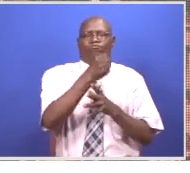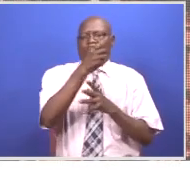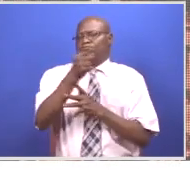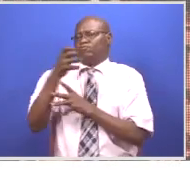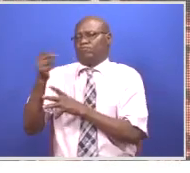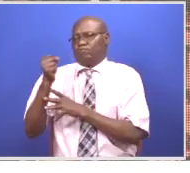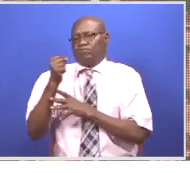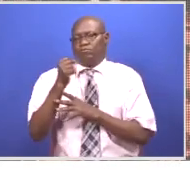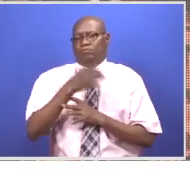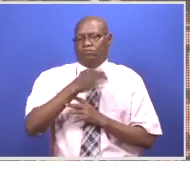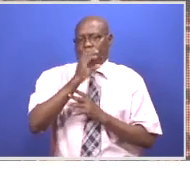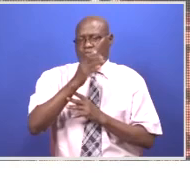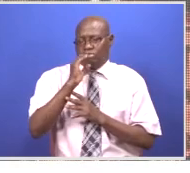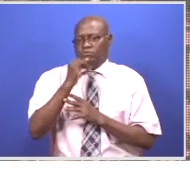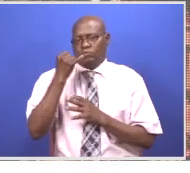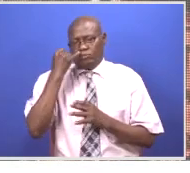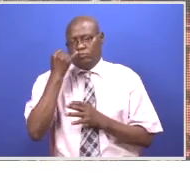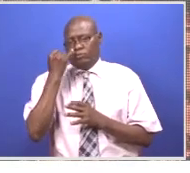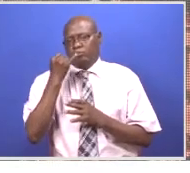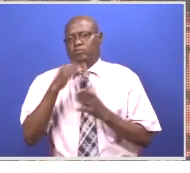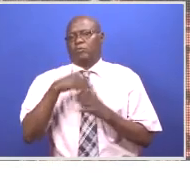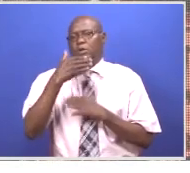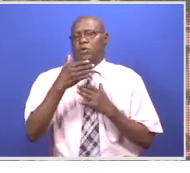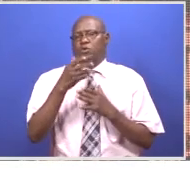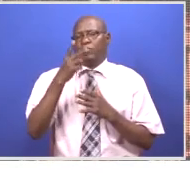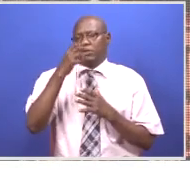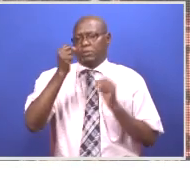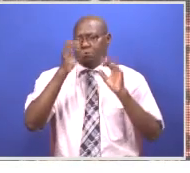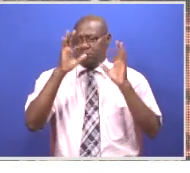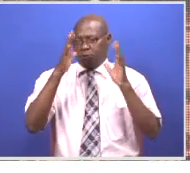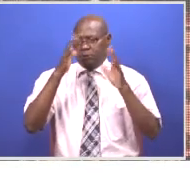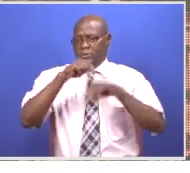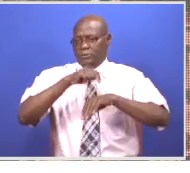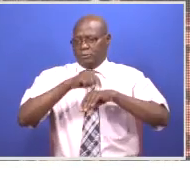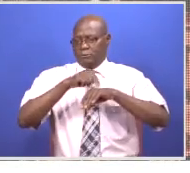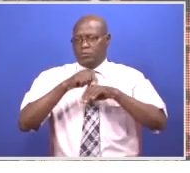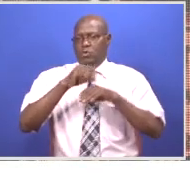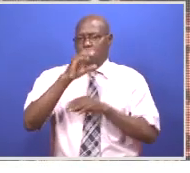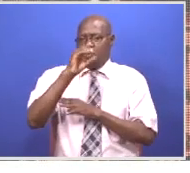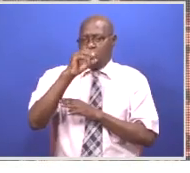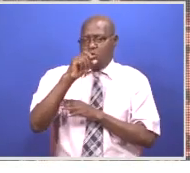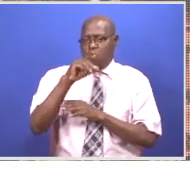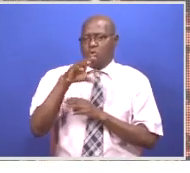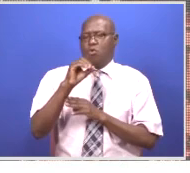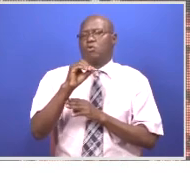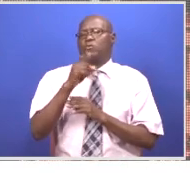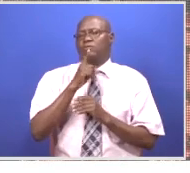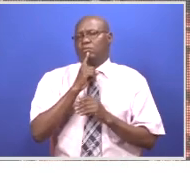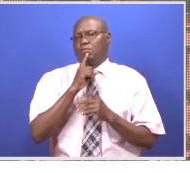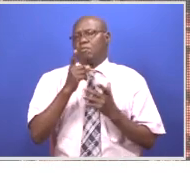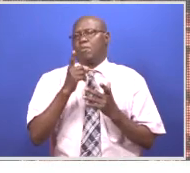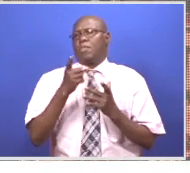drugs ahead of the festive season. Interior Principal Secretary Raymond Omolo says the crackdown follows increased cases